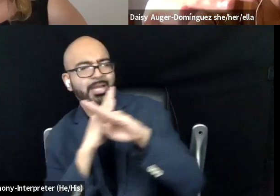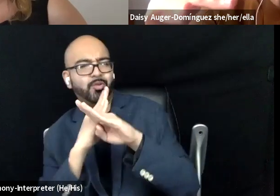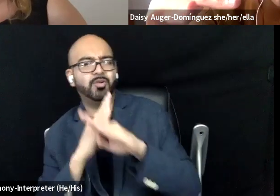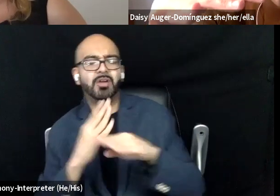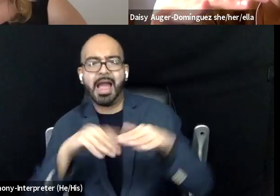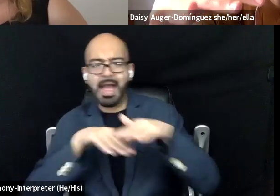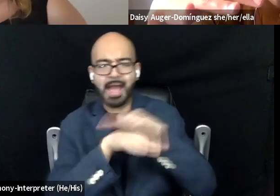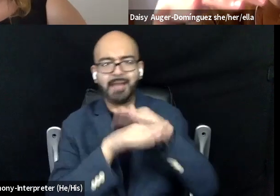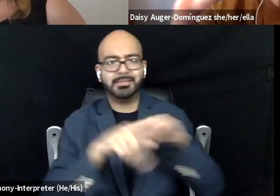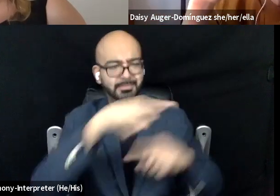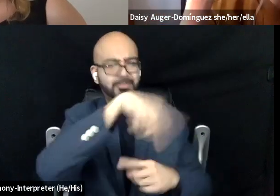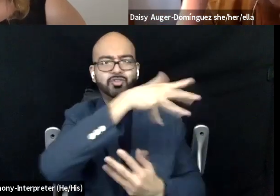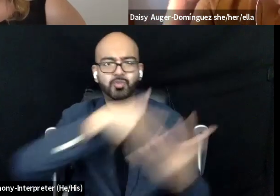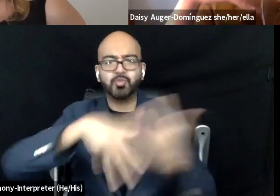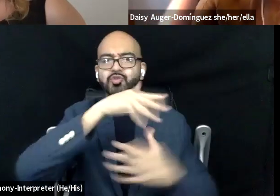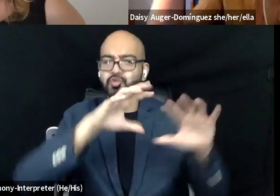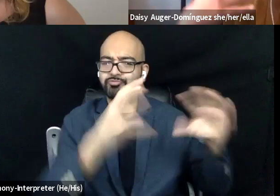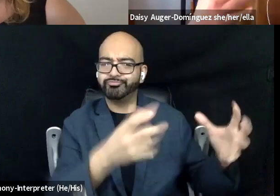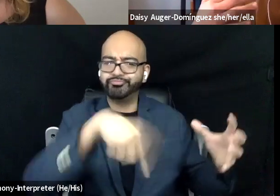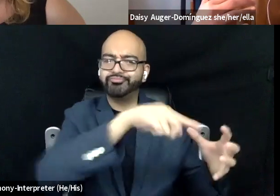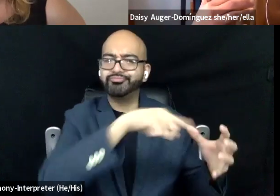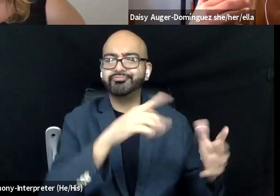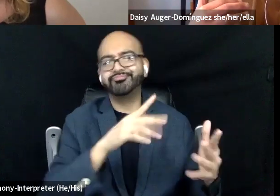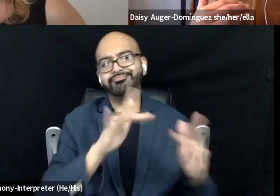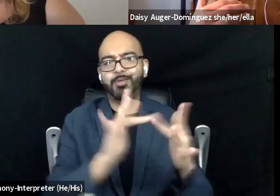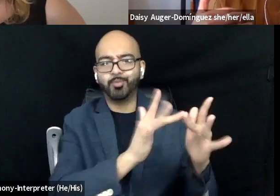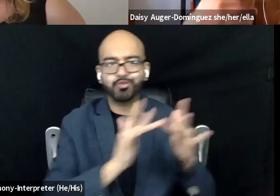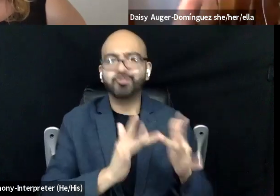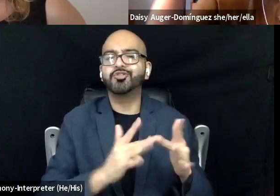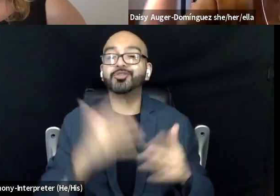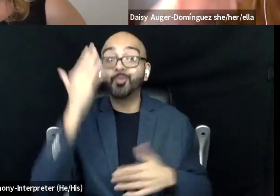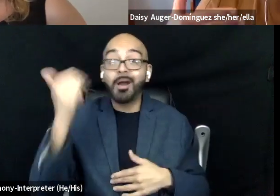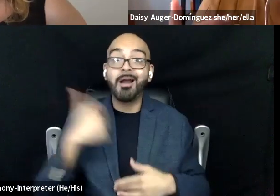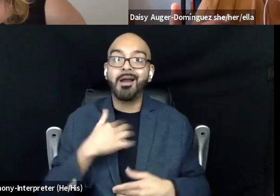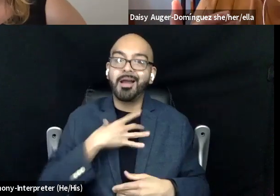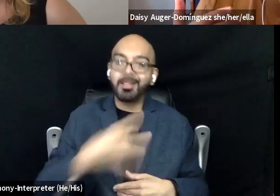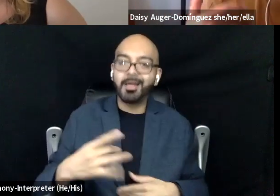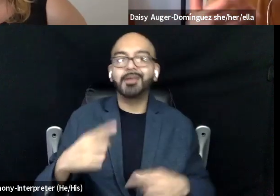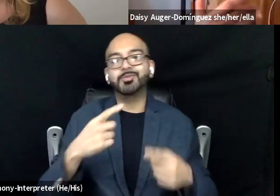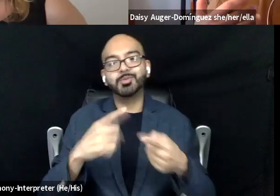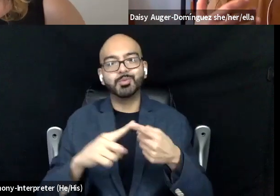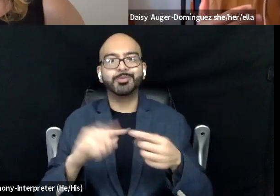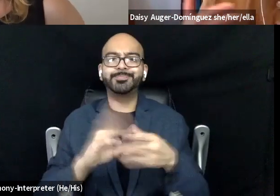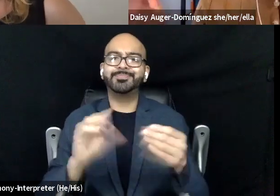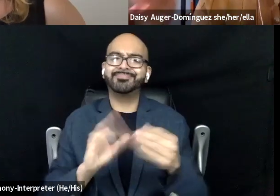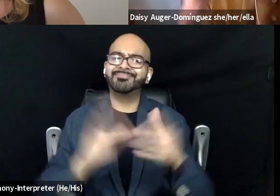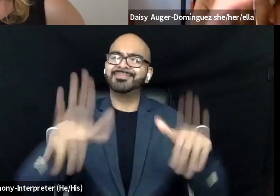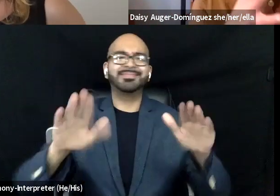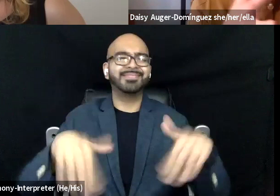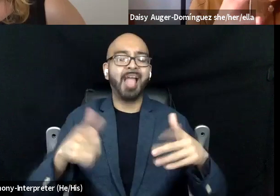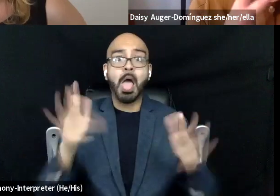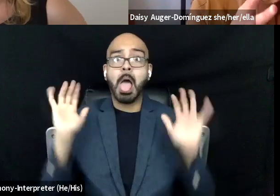to career progression and success. And so that's also one of the reasons why I like to say, like, let's demystify this community and let's